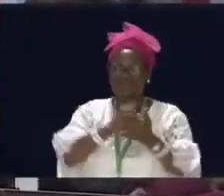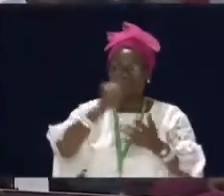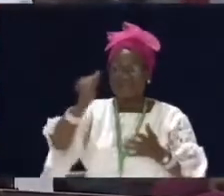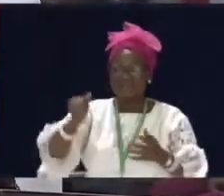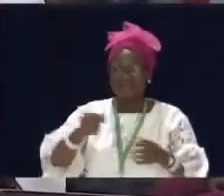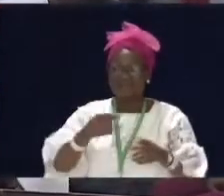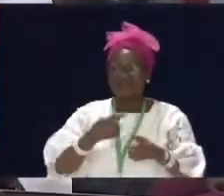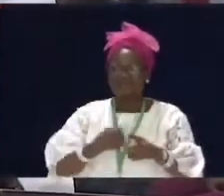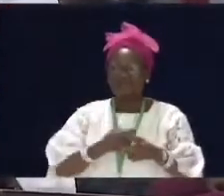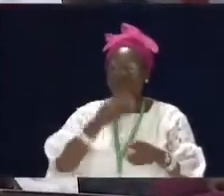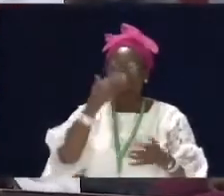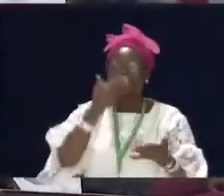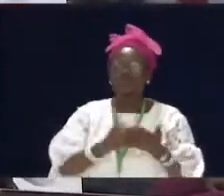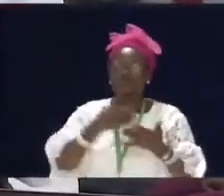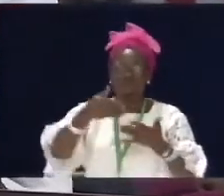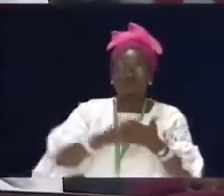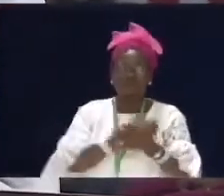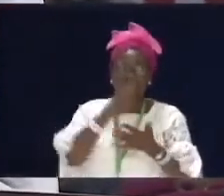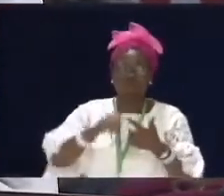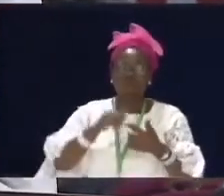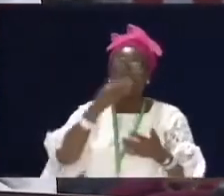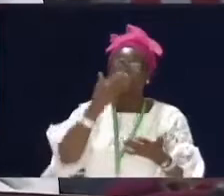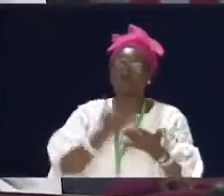from good news to good news.